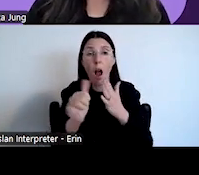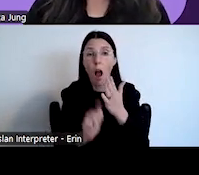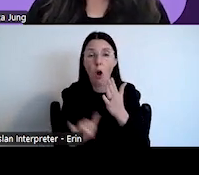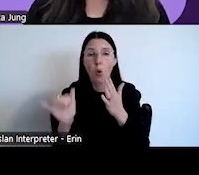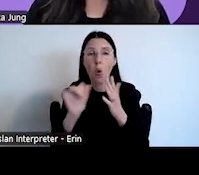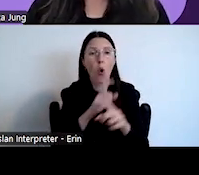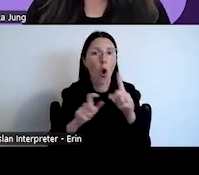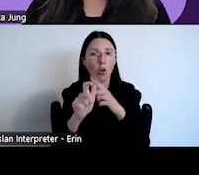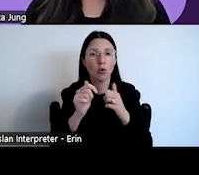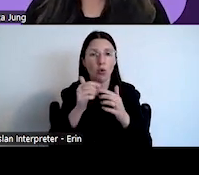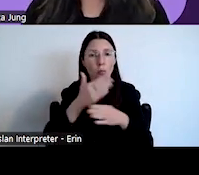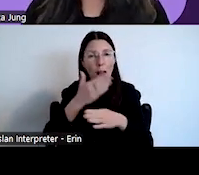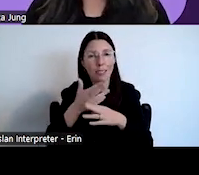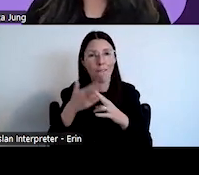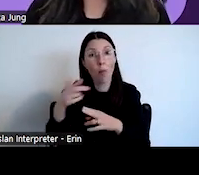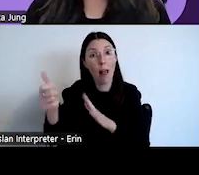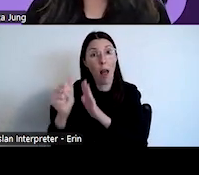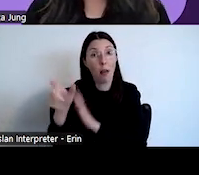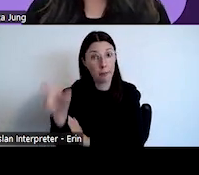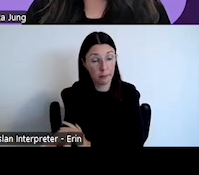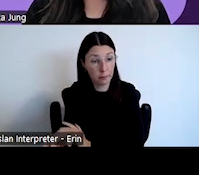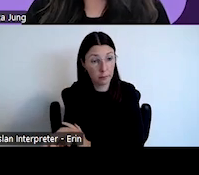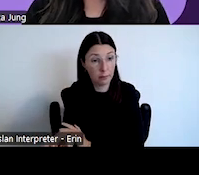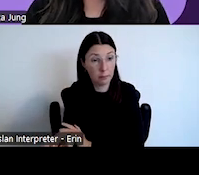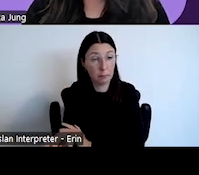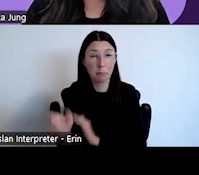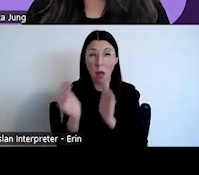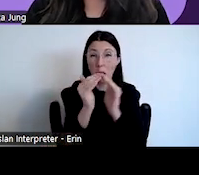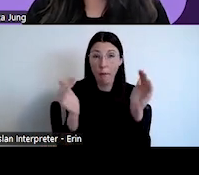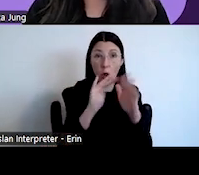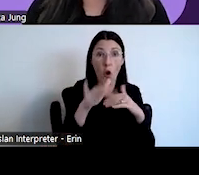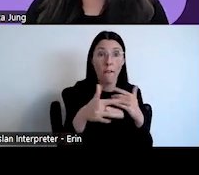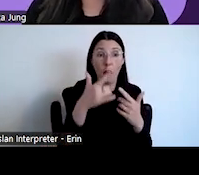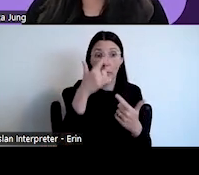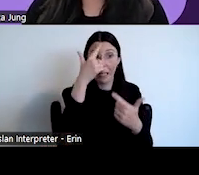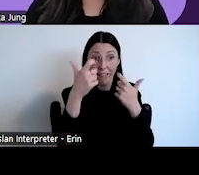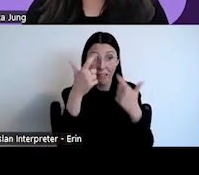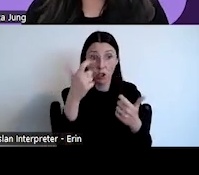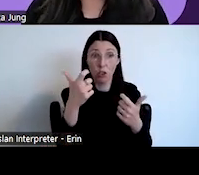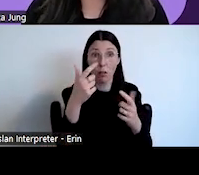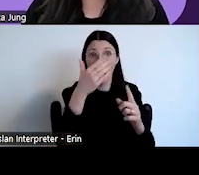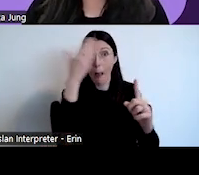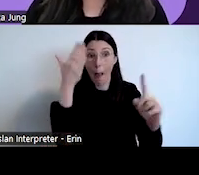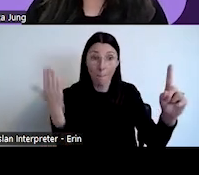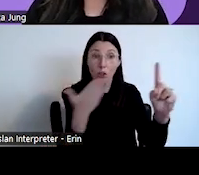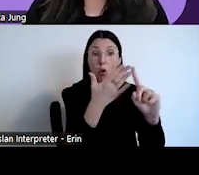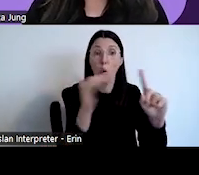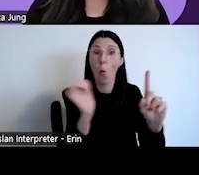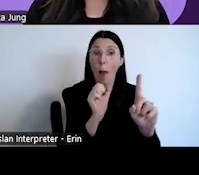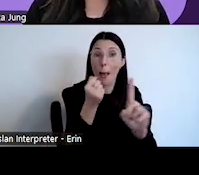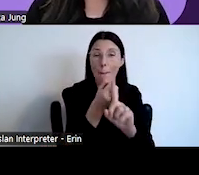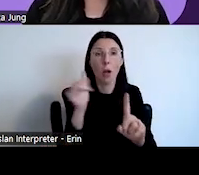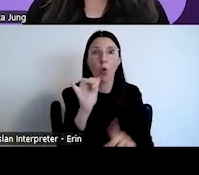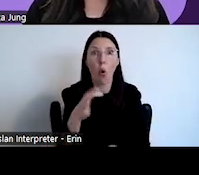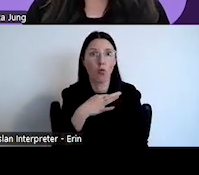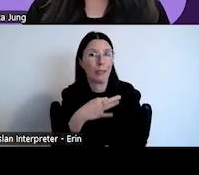participating artists, the level of innovation, ambition, experimentation, or risk-taking evident in the activities.